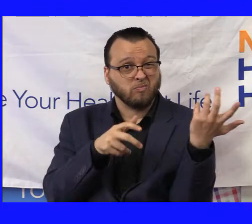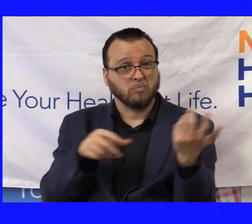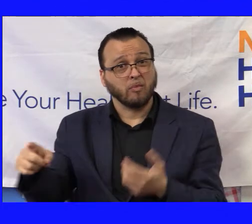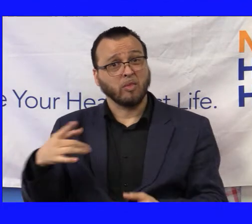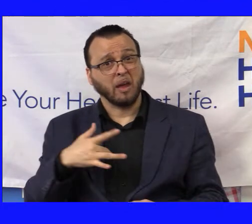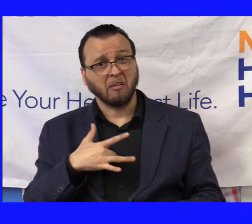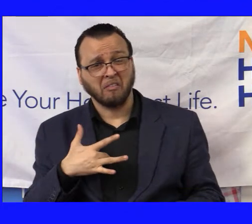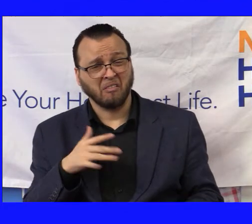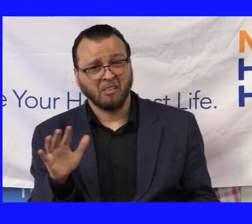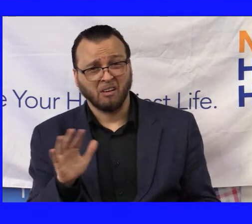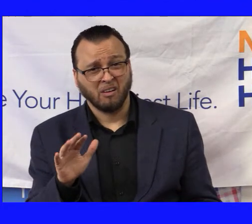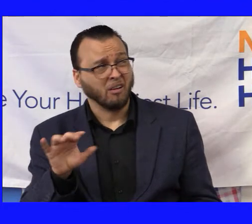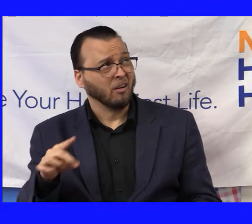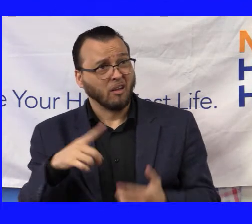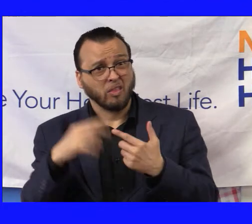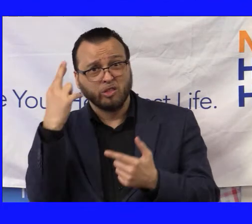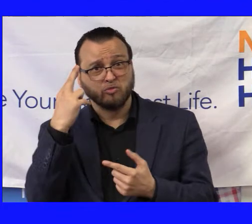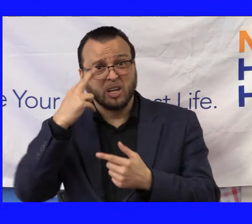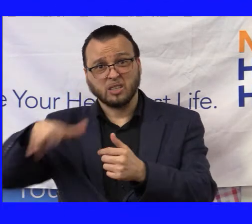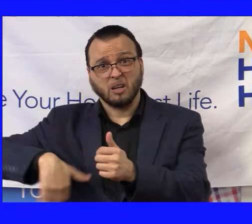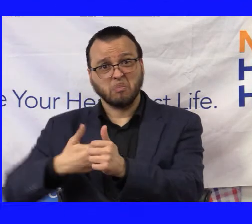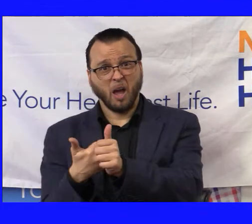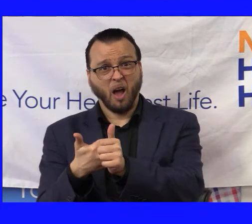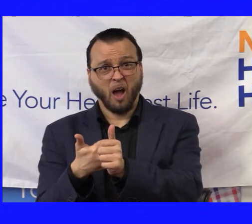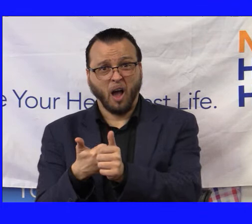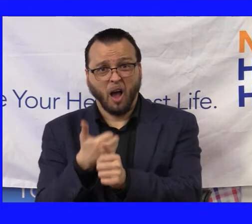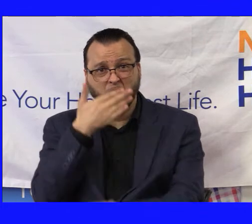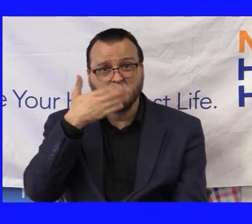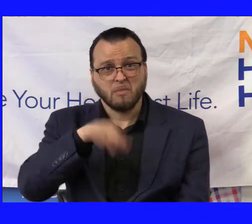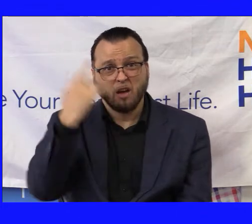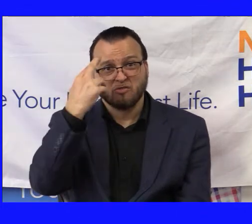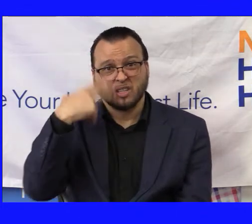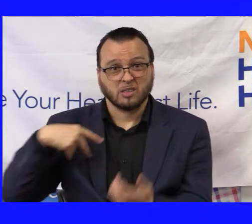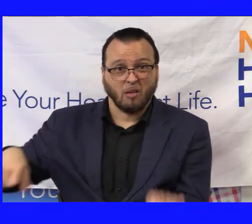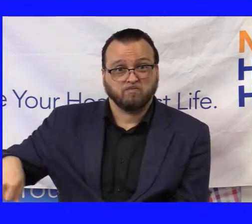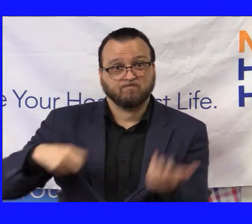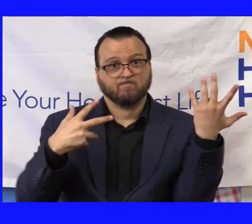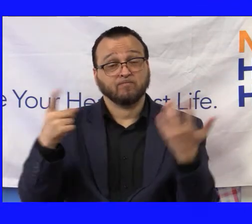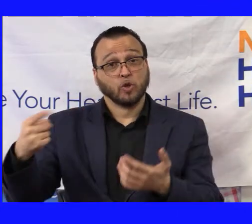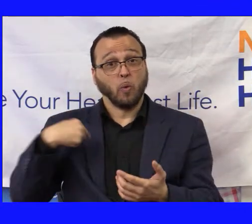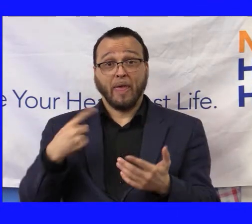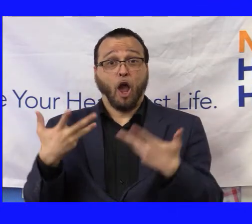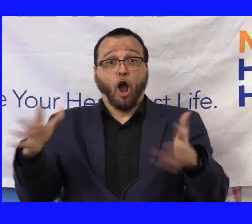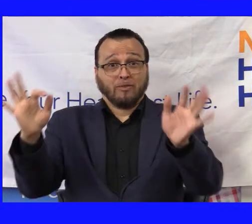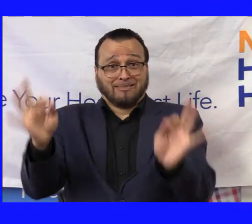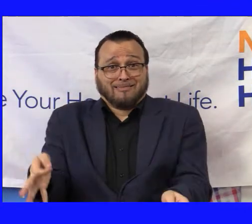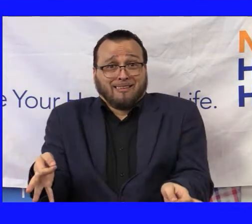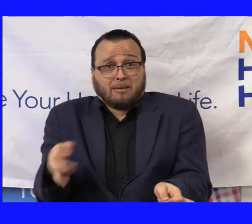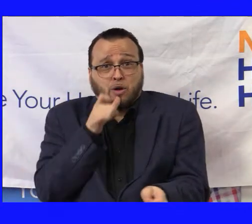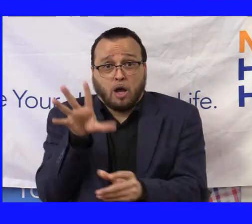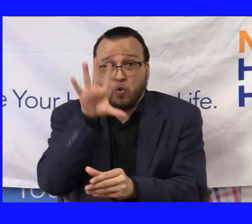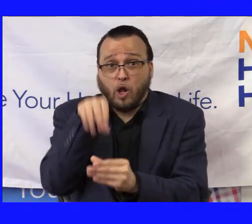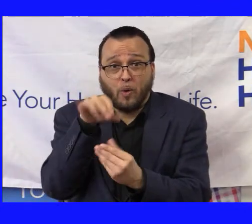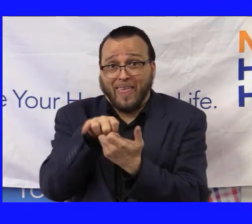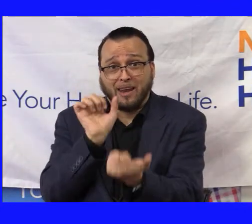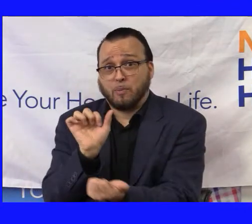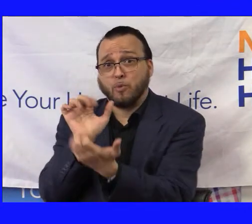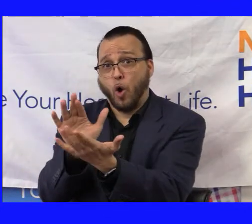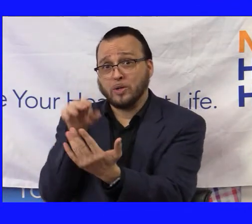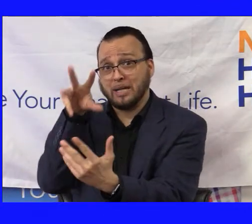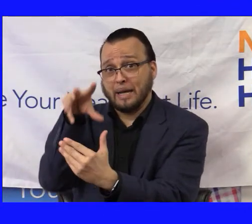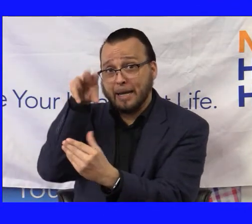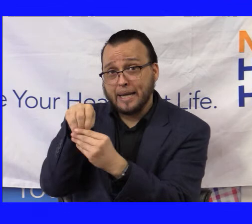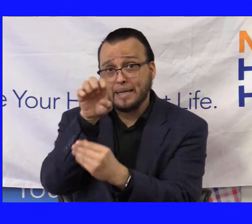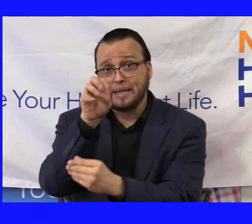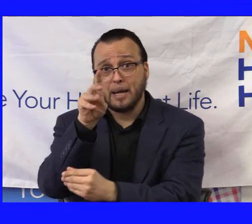flawed in its intent and inherently. So they actually they had decided to not include this practice as something either in the